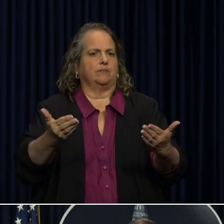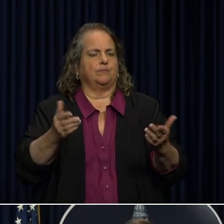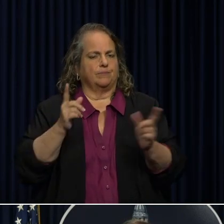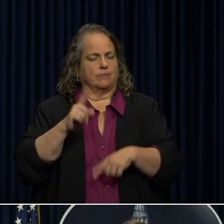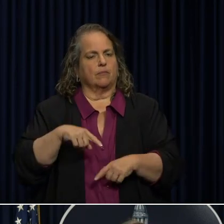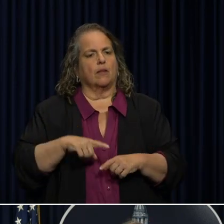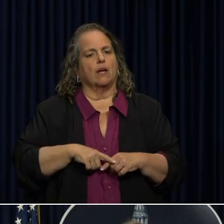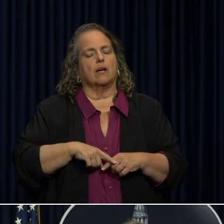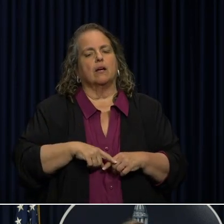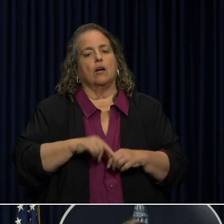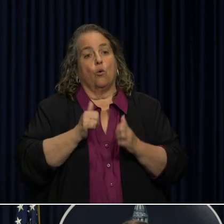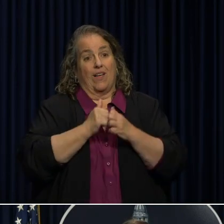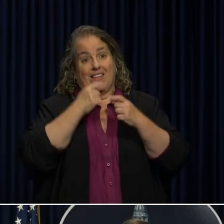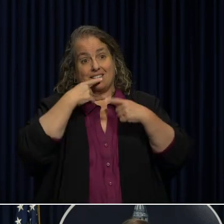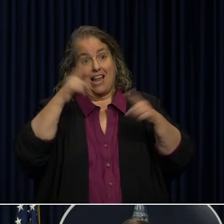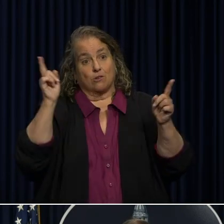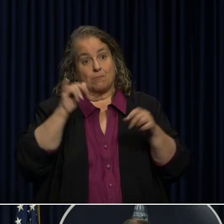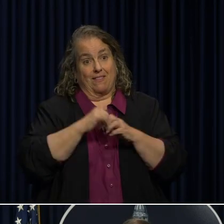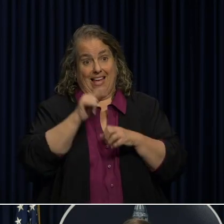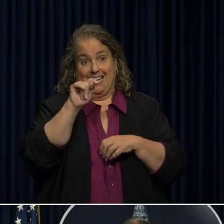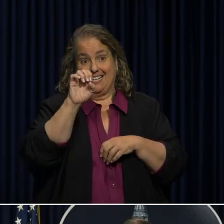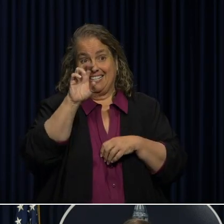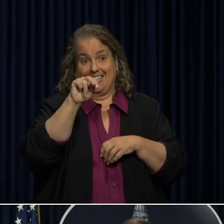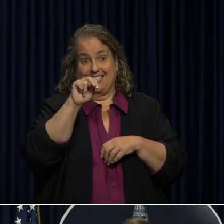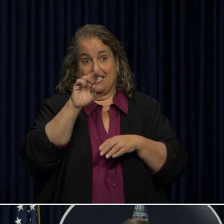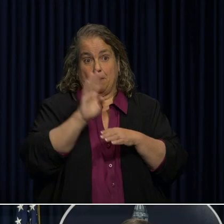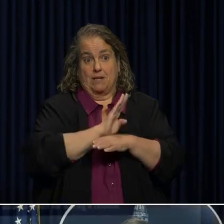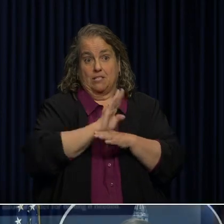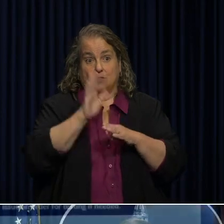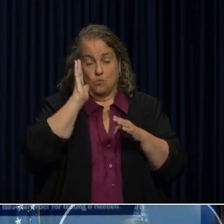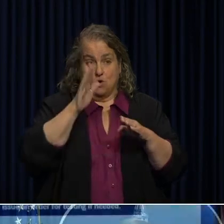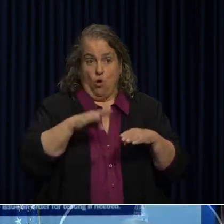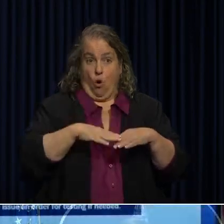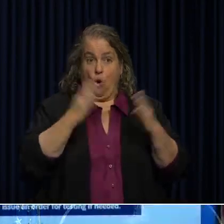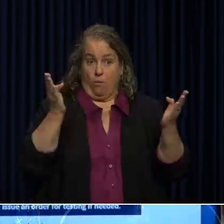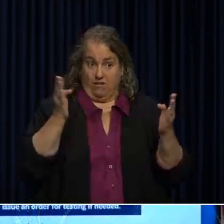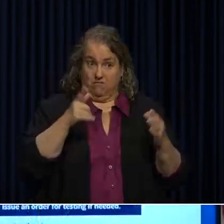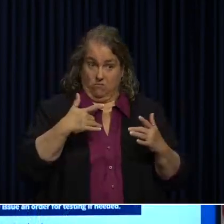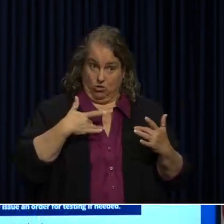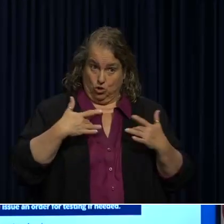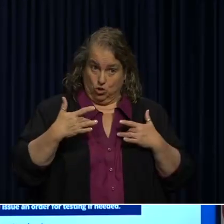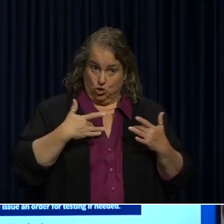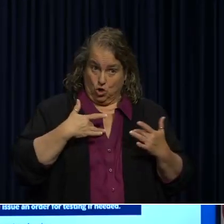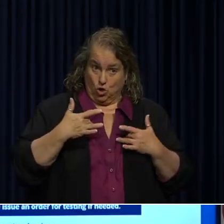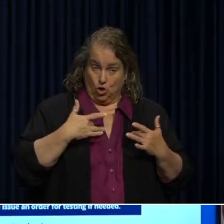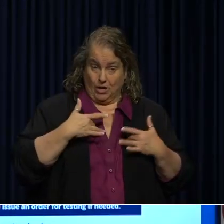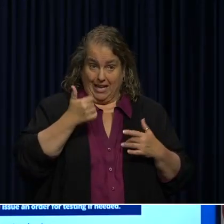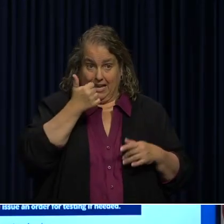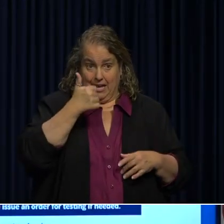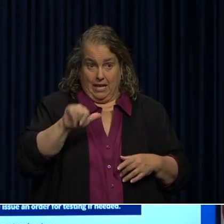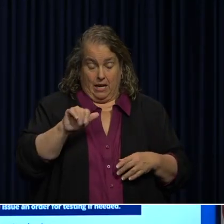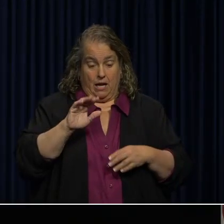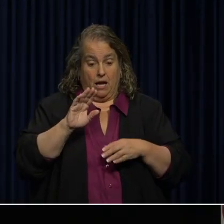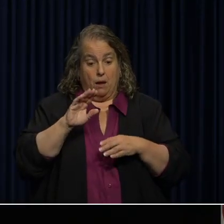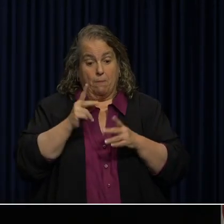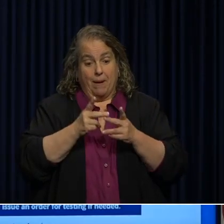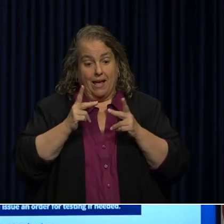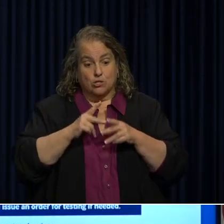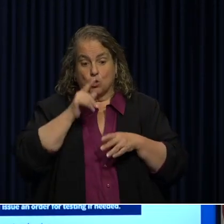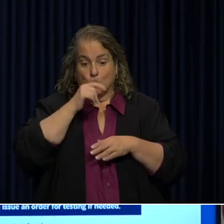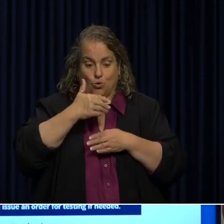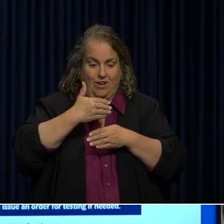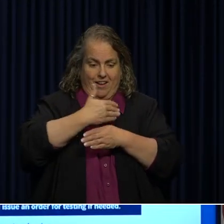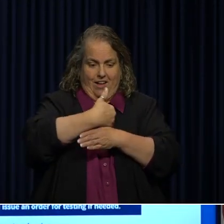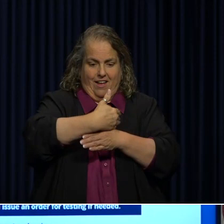Tennessee business, is there a concern about the economic impact for counties that border Tennessee? Many counties in this region are showing either